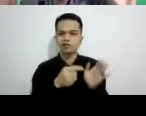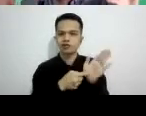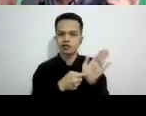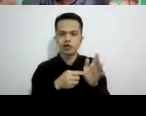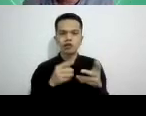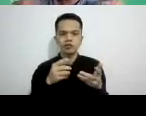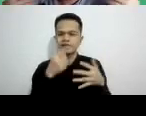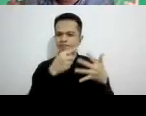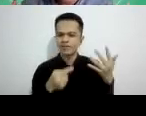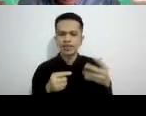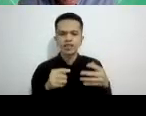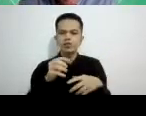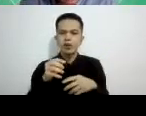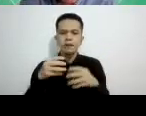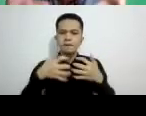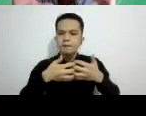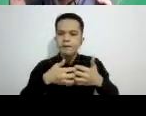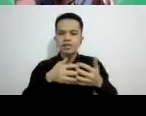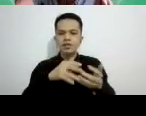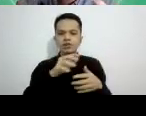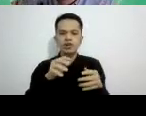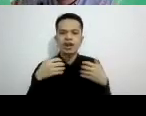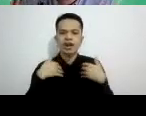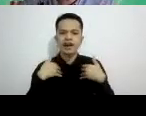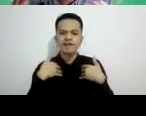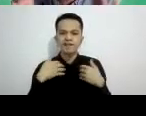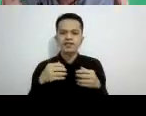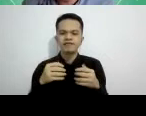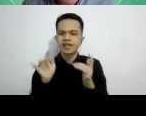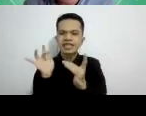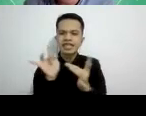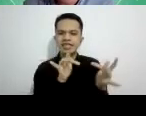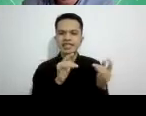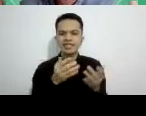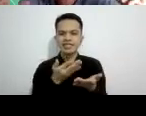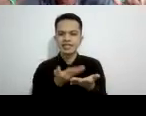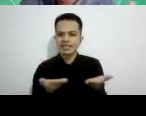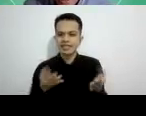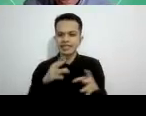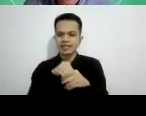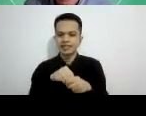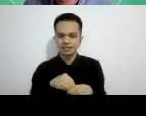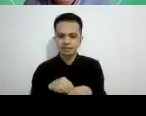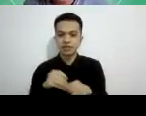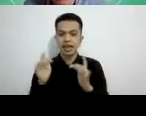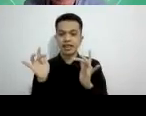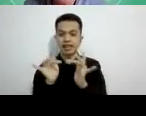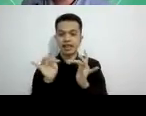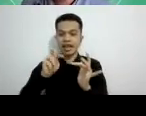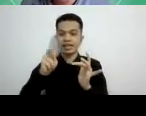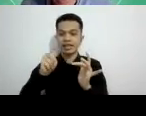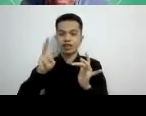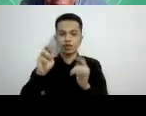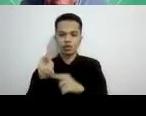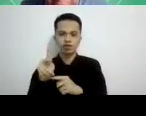different things, these machines, form up this mini network of objects. And this network is what people use